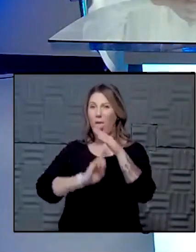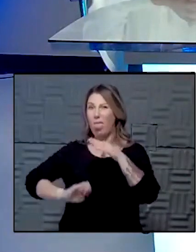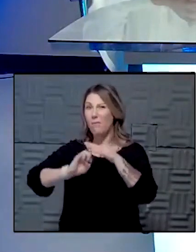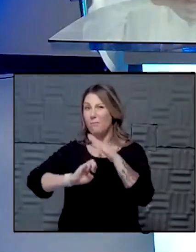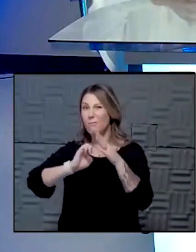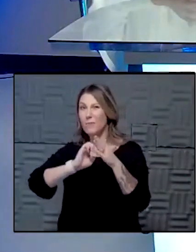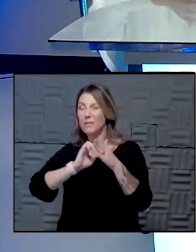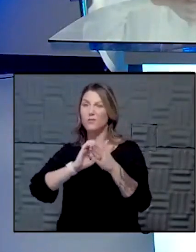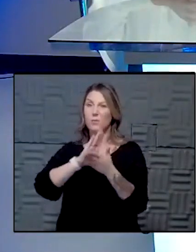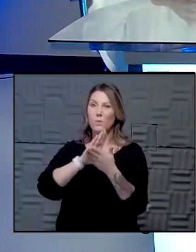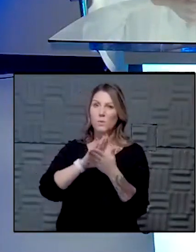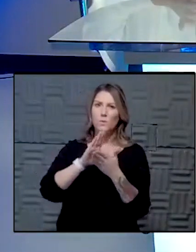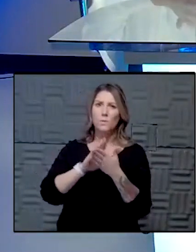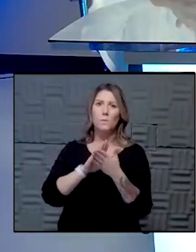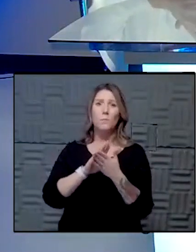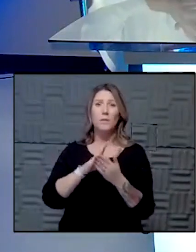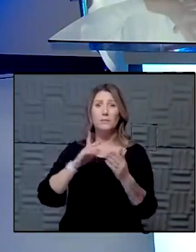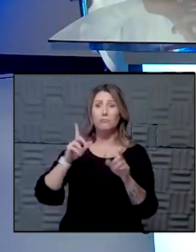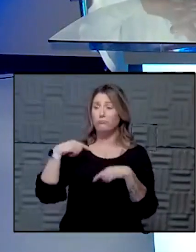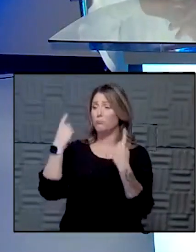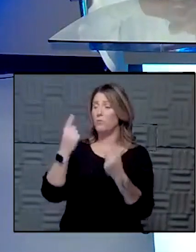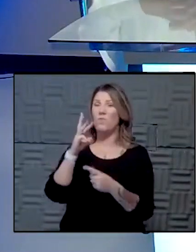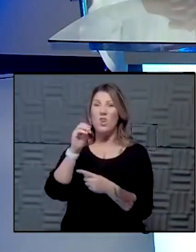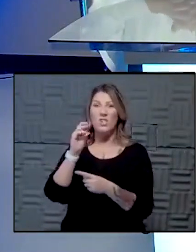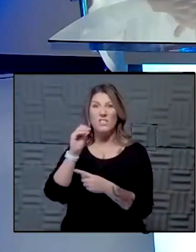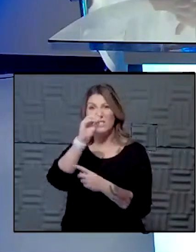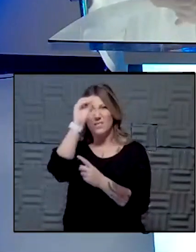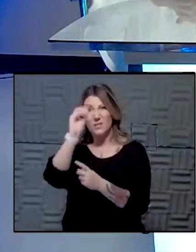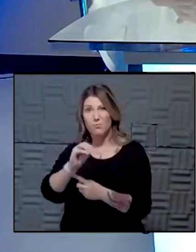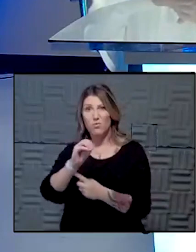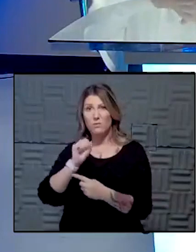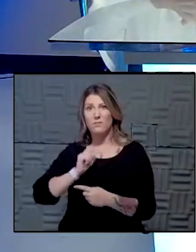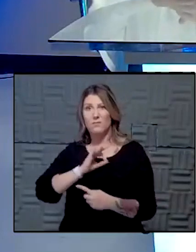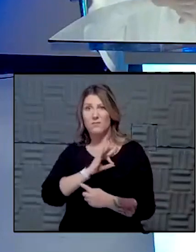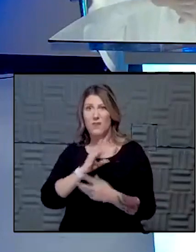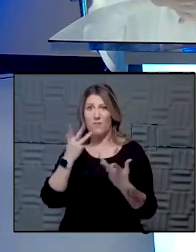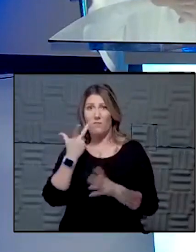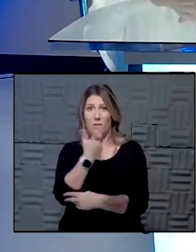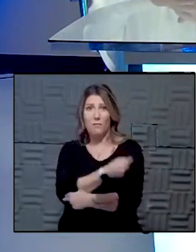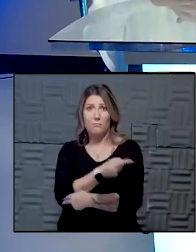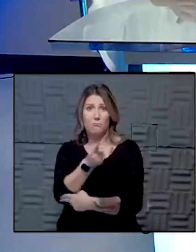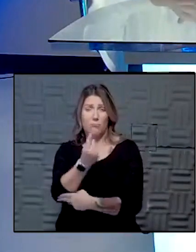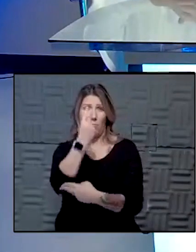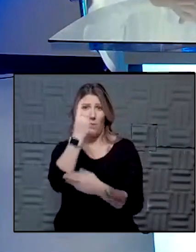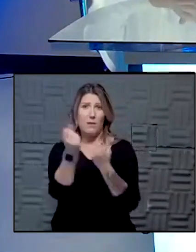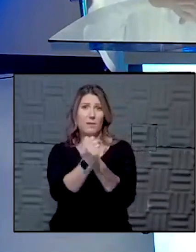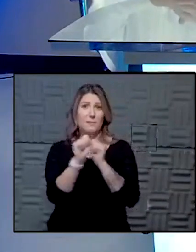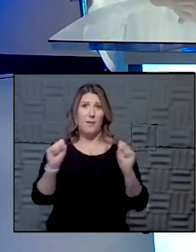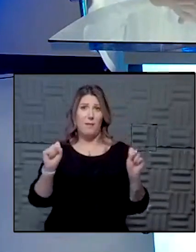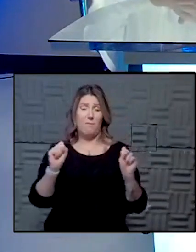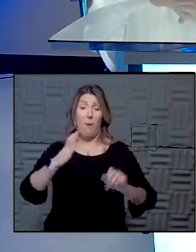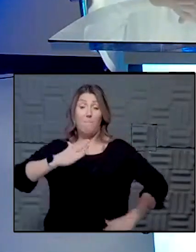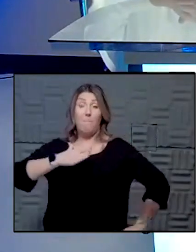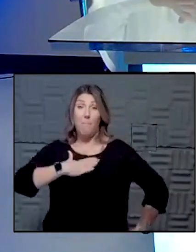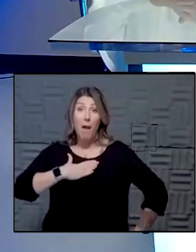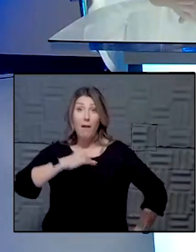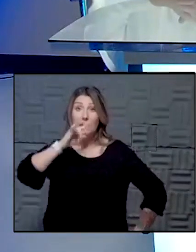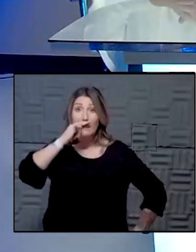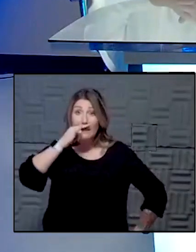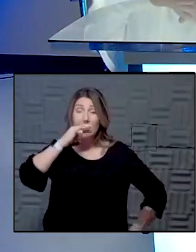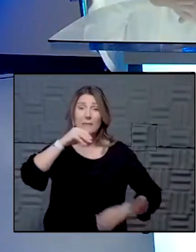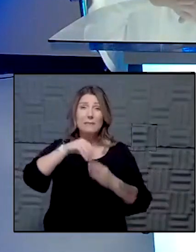only 60% of district staff are vaccinated. Do you think it would be safe to have my kids in-person school